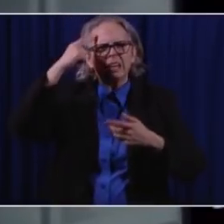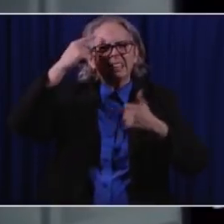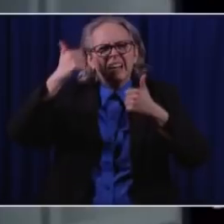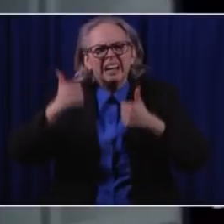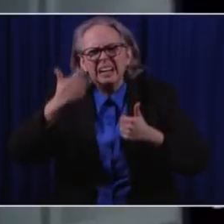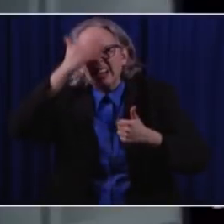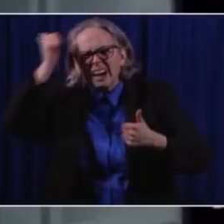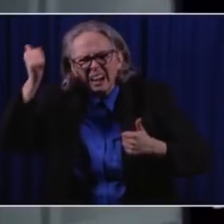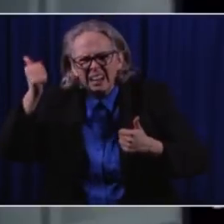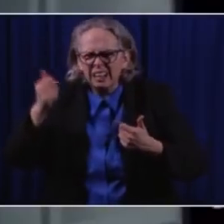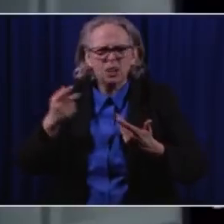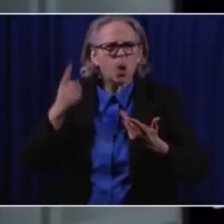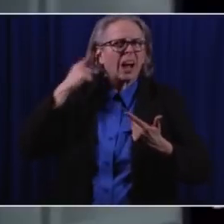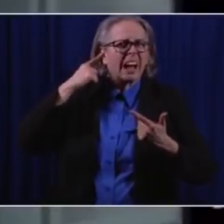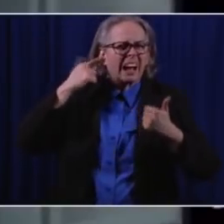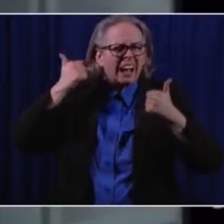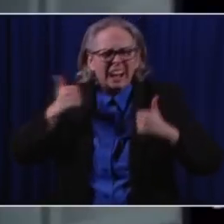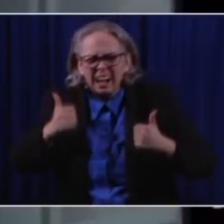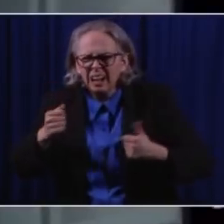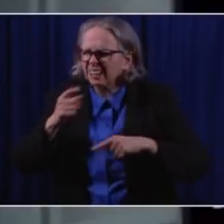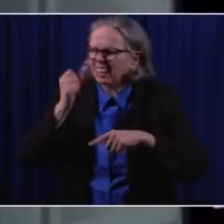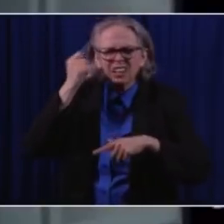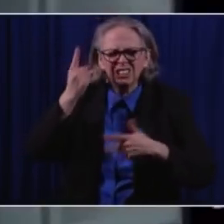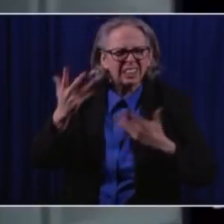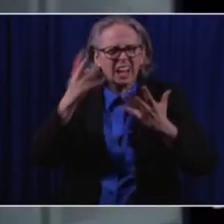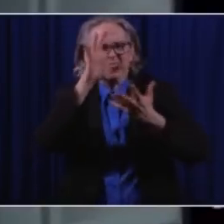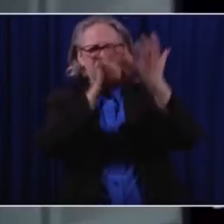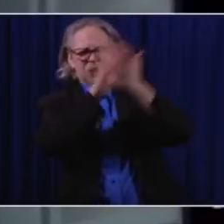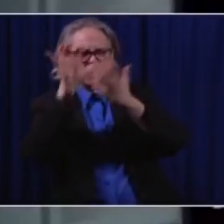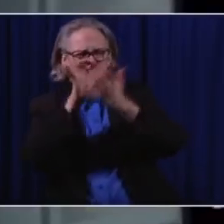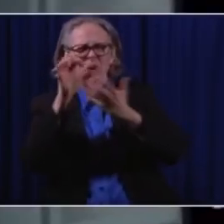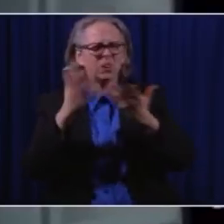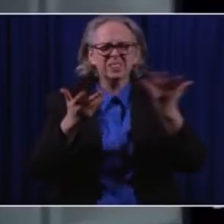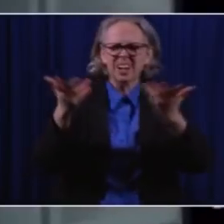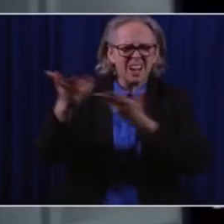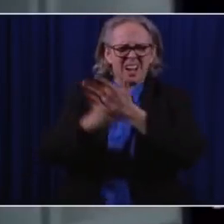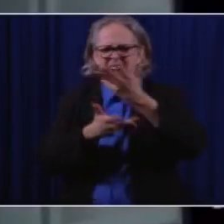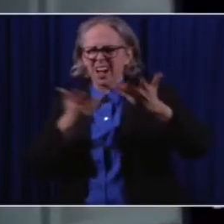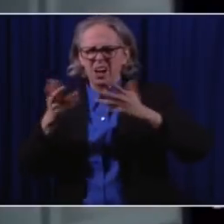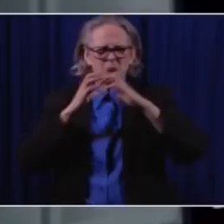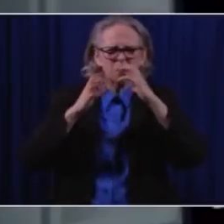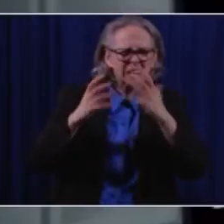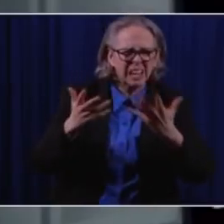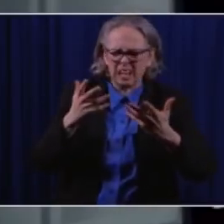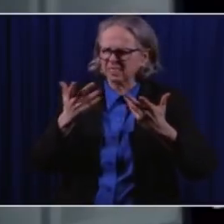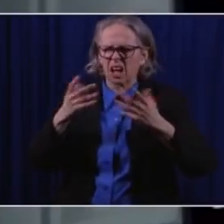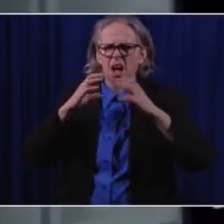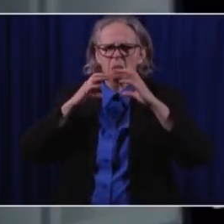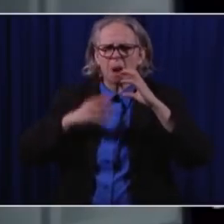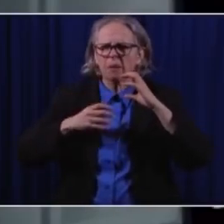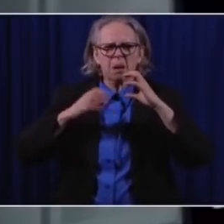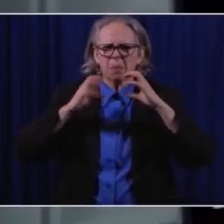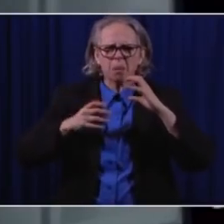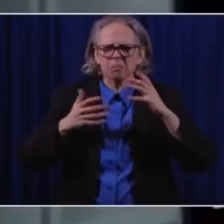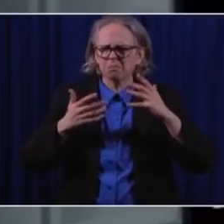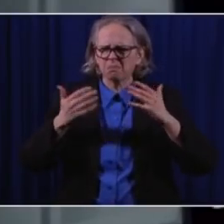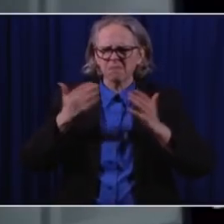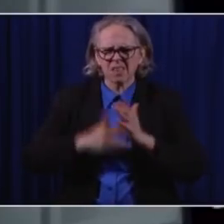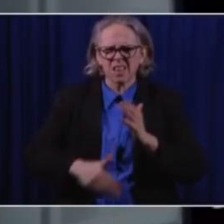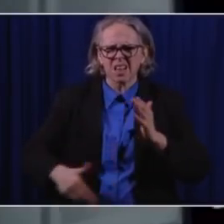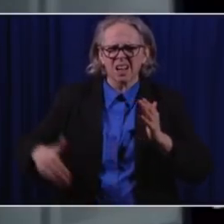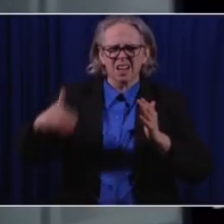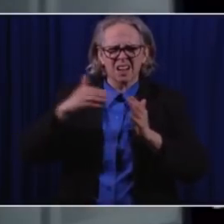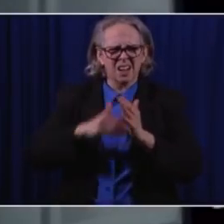we're in emergency situations where our communication with each other is essential in order to make these things